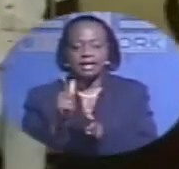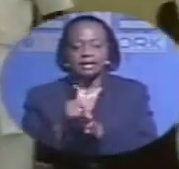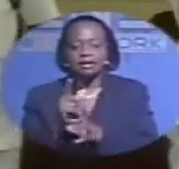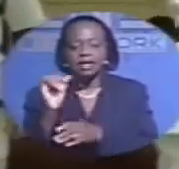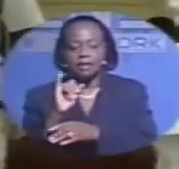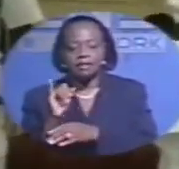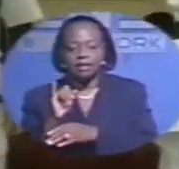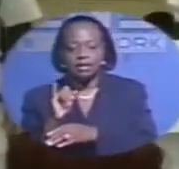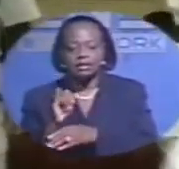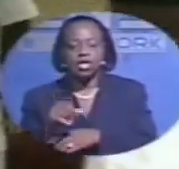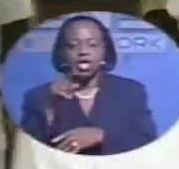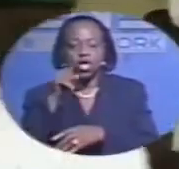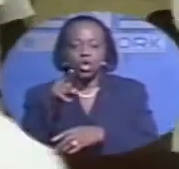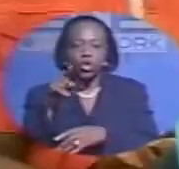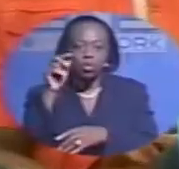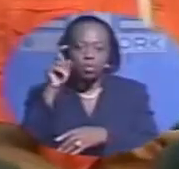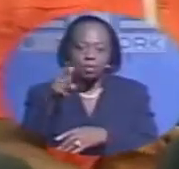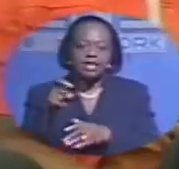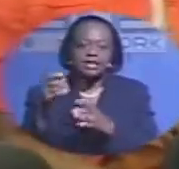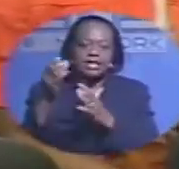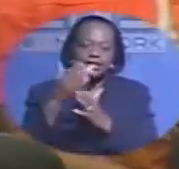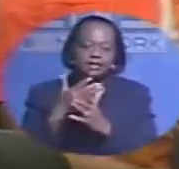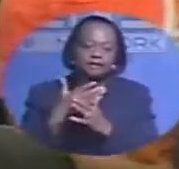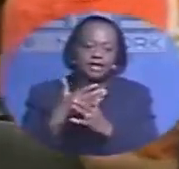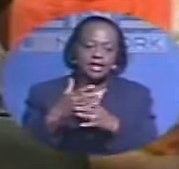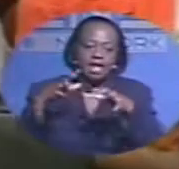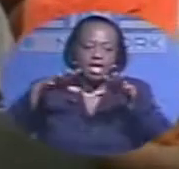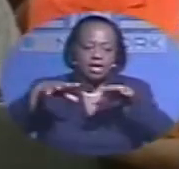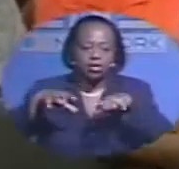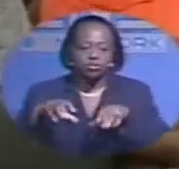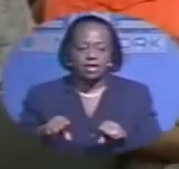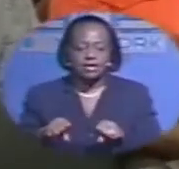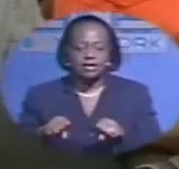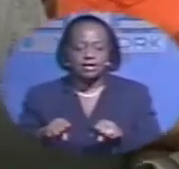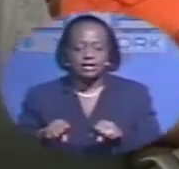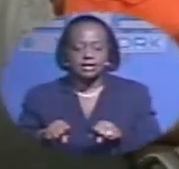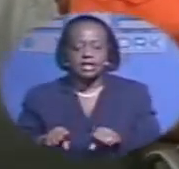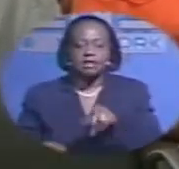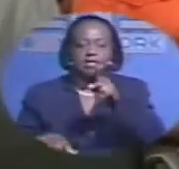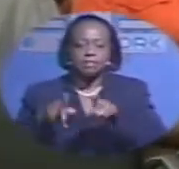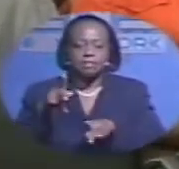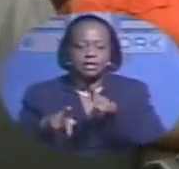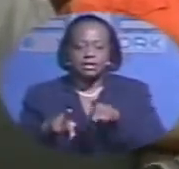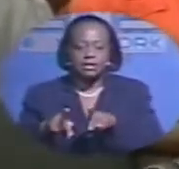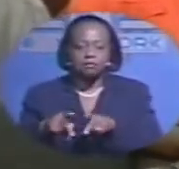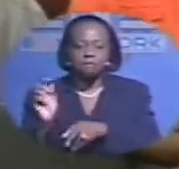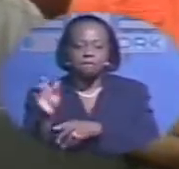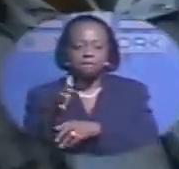have to intervene and arrest those who would poach in our waters.